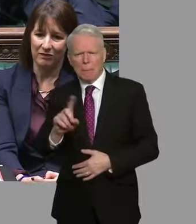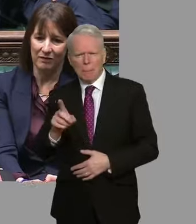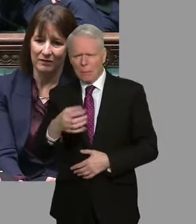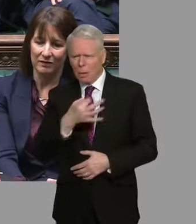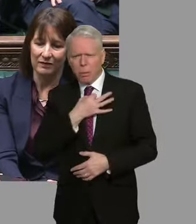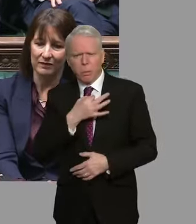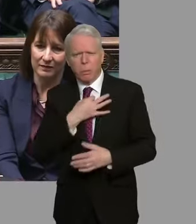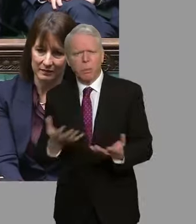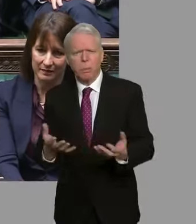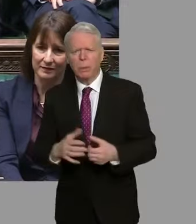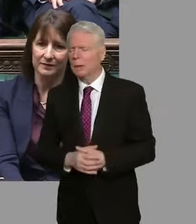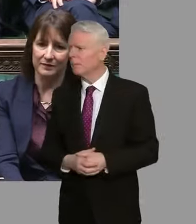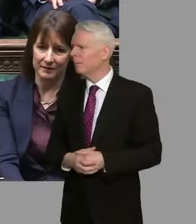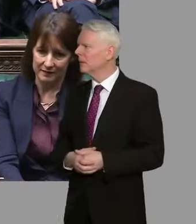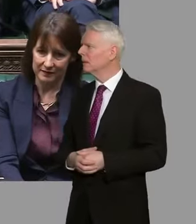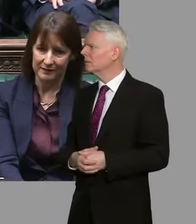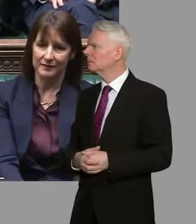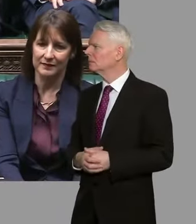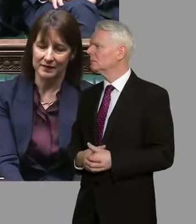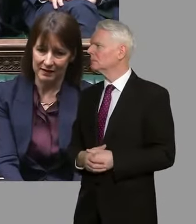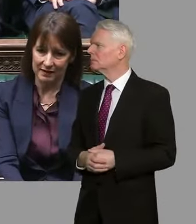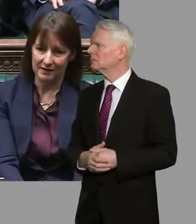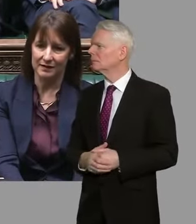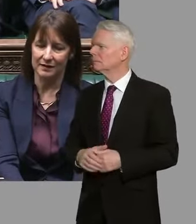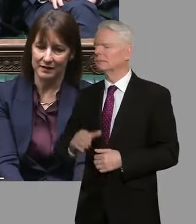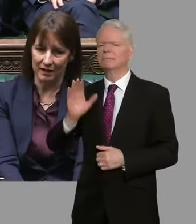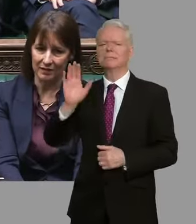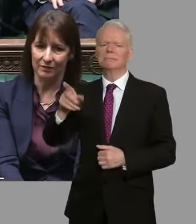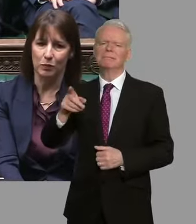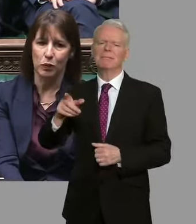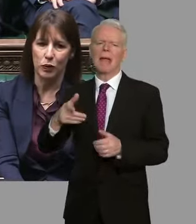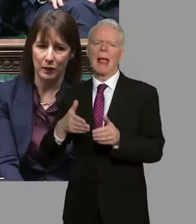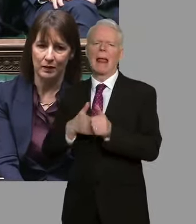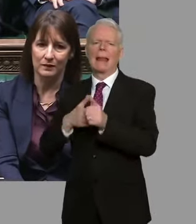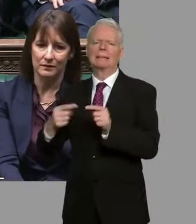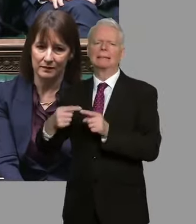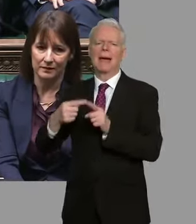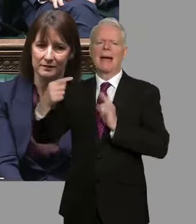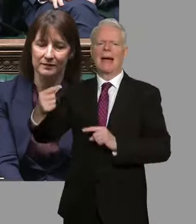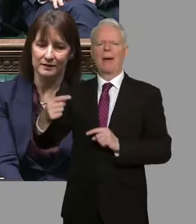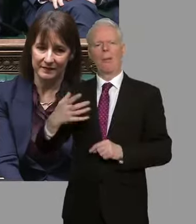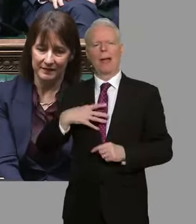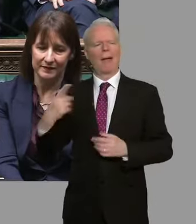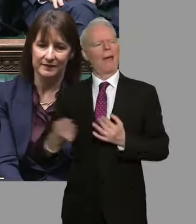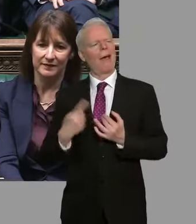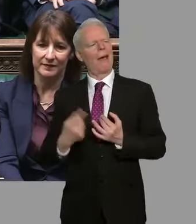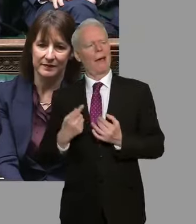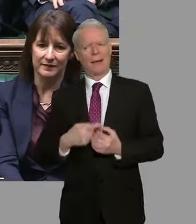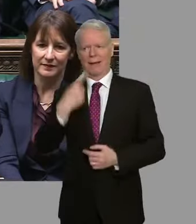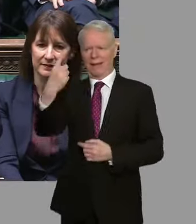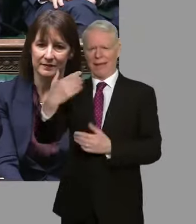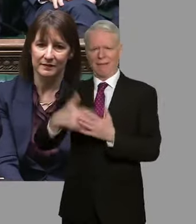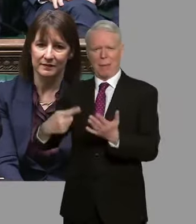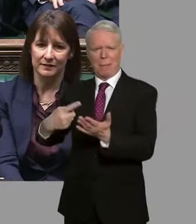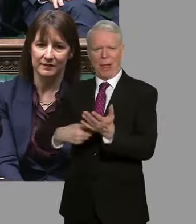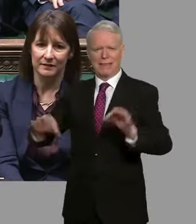want the benefits of the budget, but none of the tough measures to support the budget.